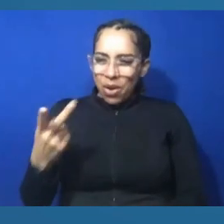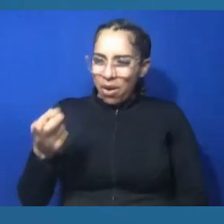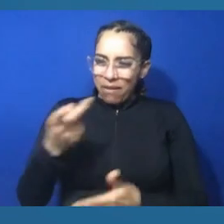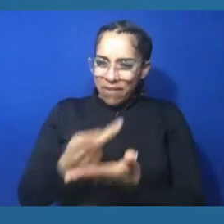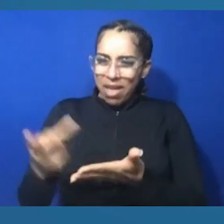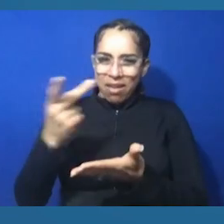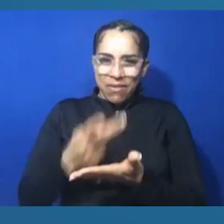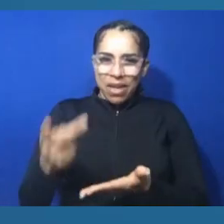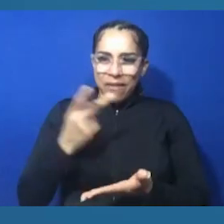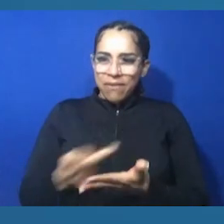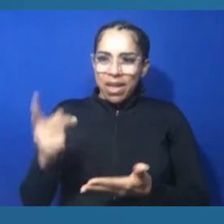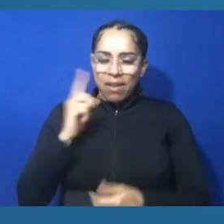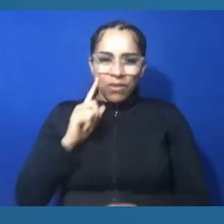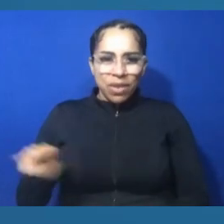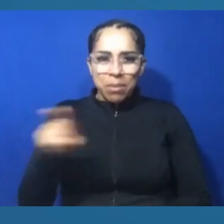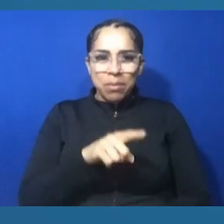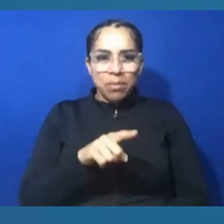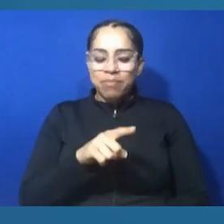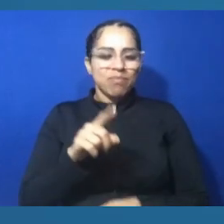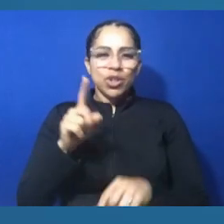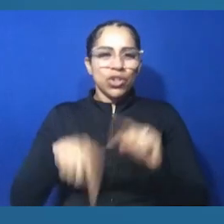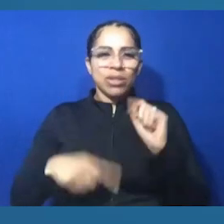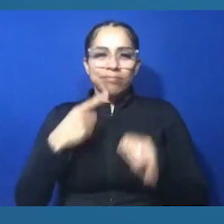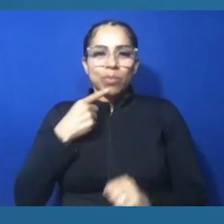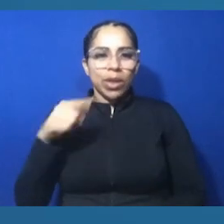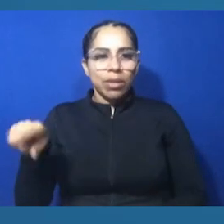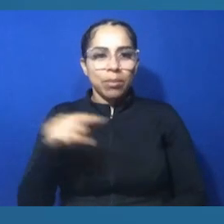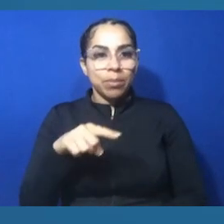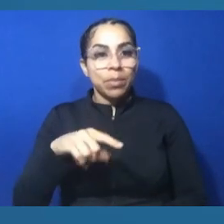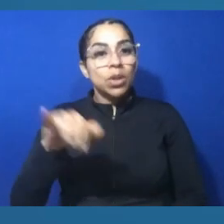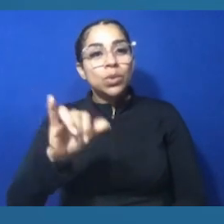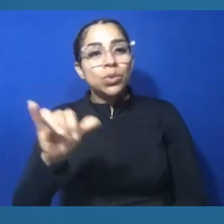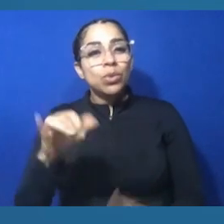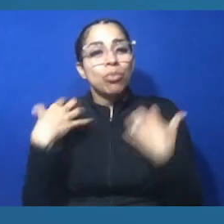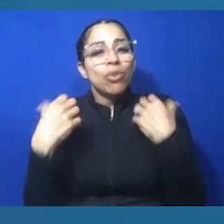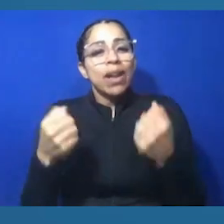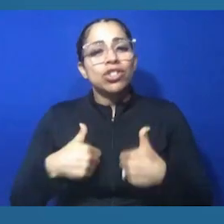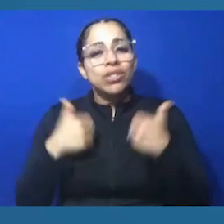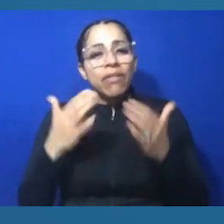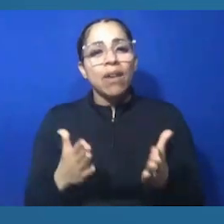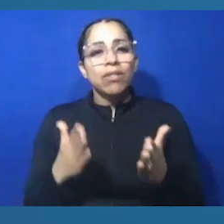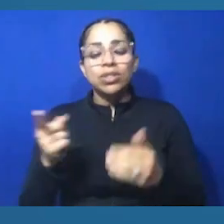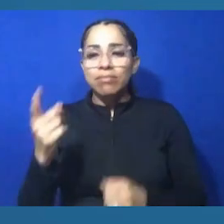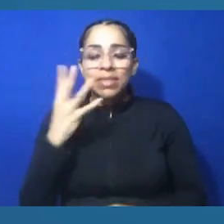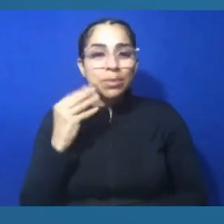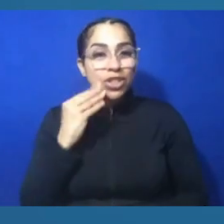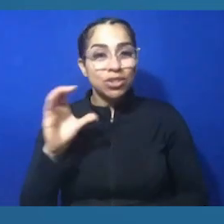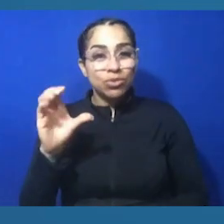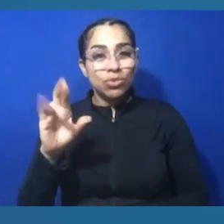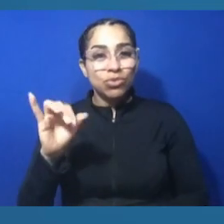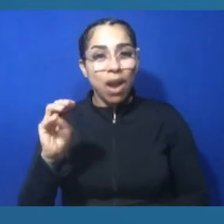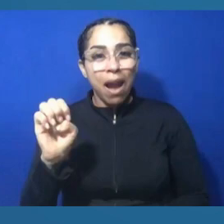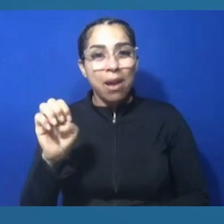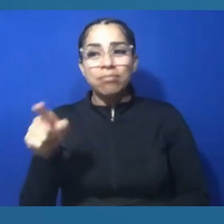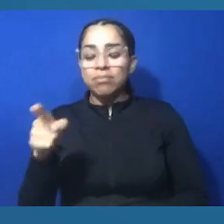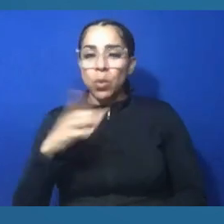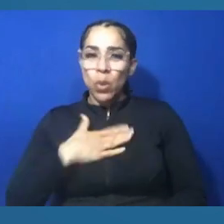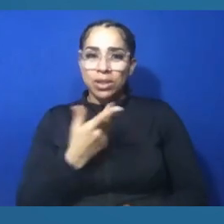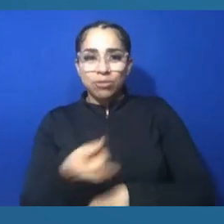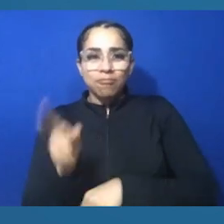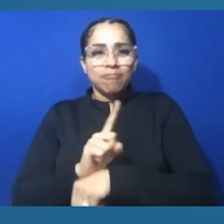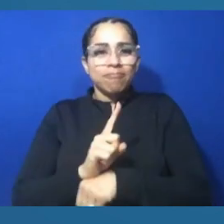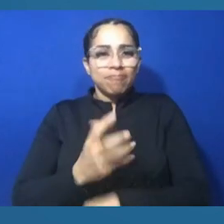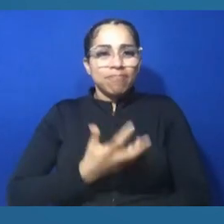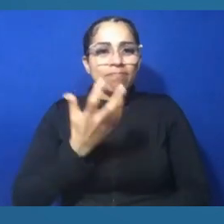brave survivors who came forward of all crimes, they spoke so eloquently about painful experiences because they wanted there to